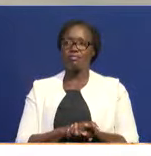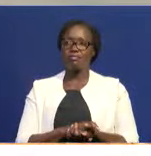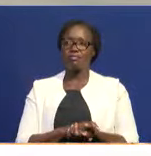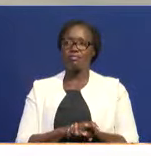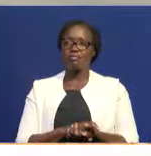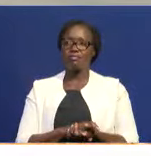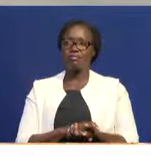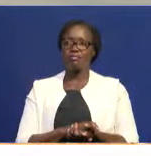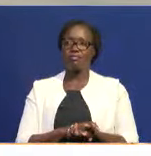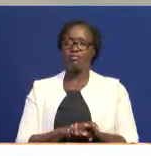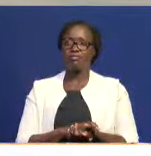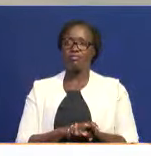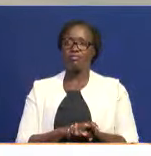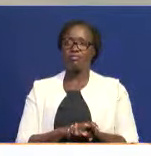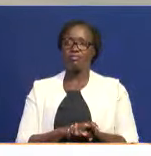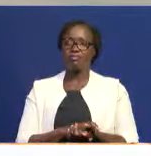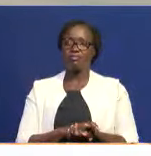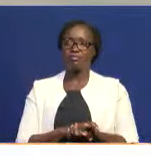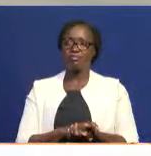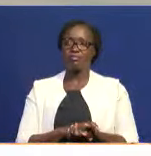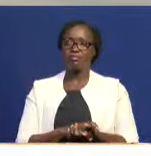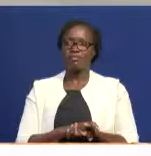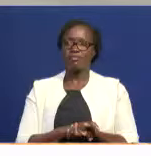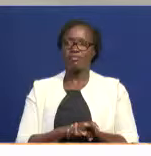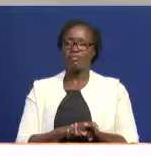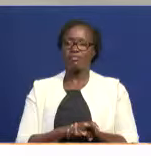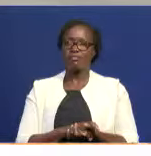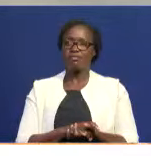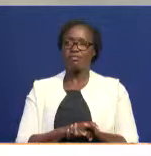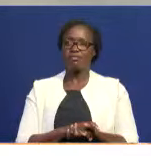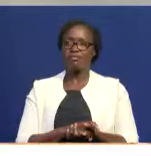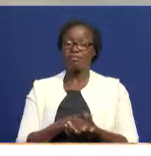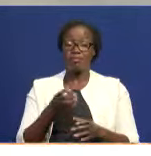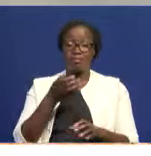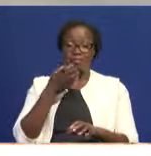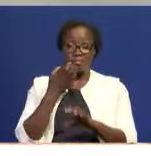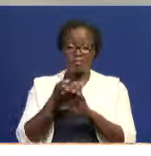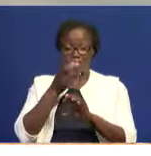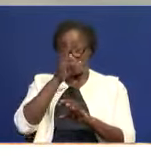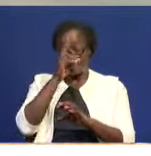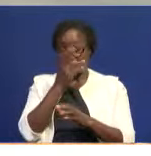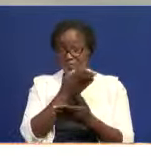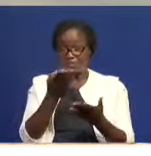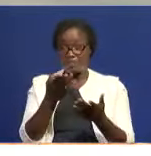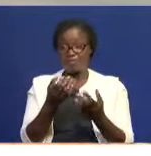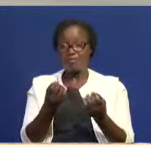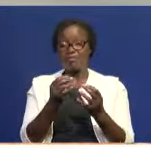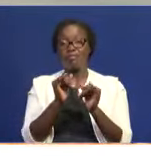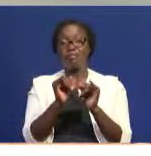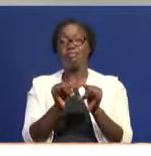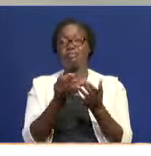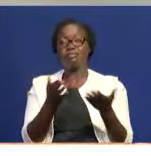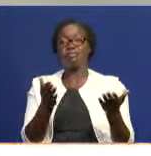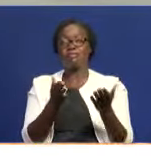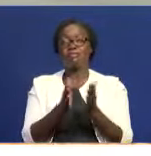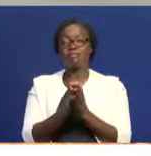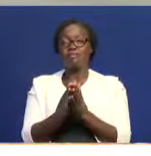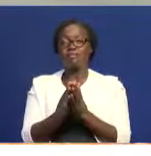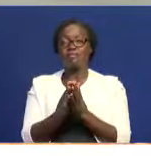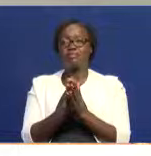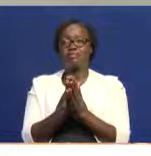because they are pelting stones towards the police officers. And luckily, at least us as journalists and many media houses, we are behind the police